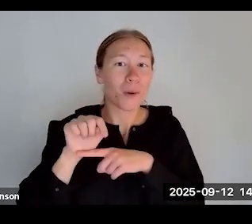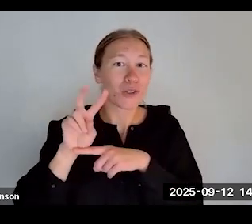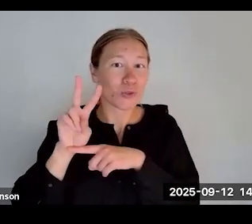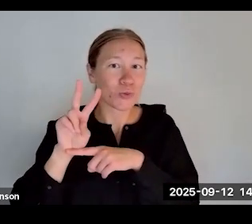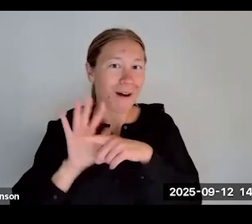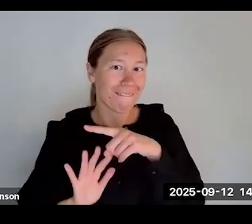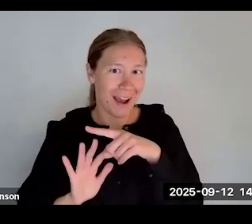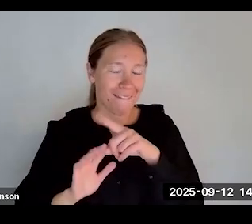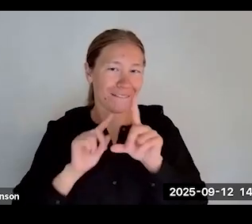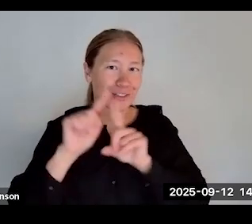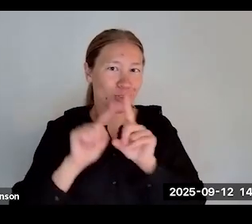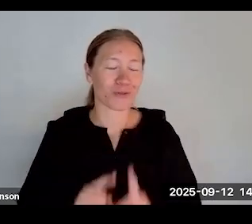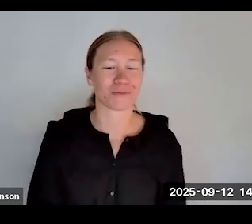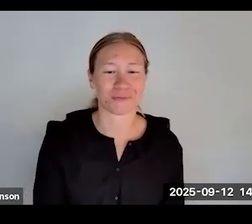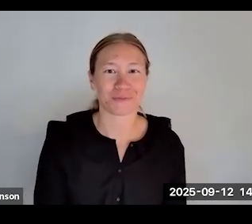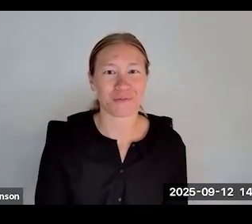rating on Goodreads.